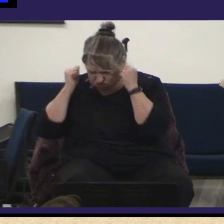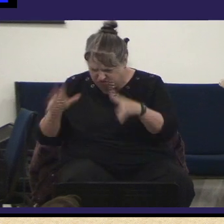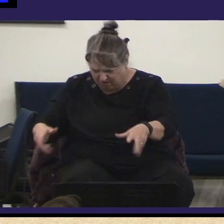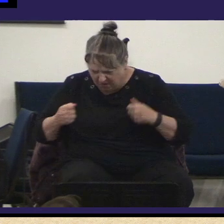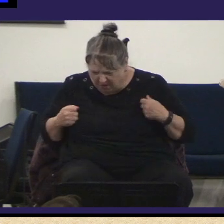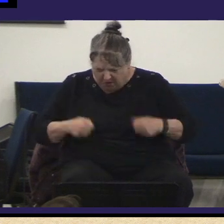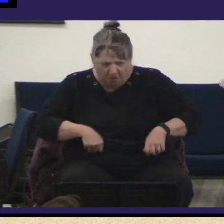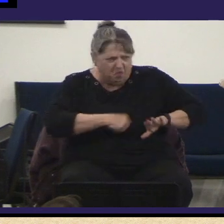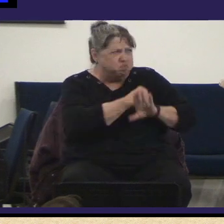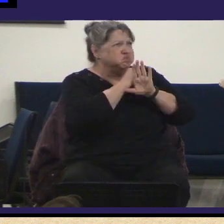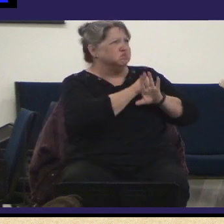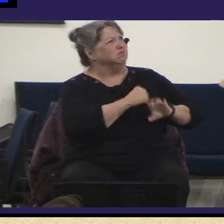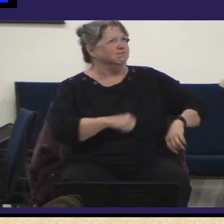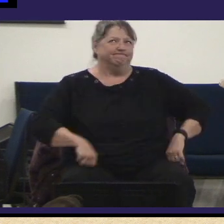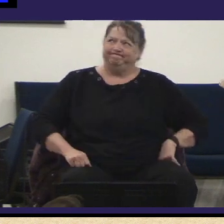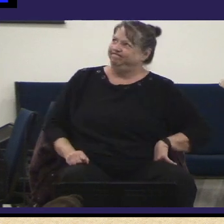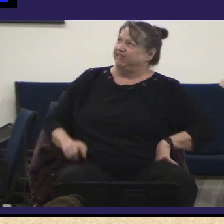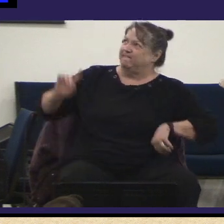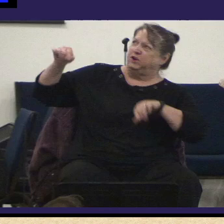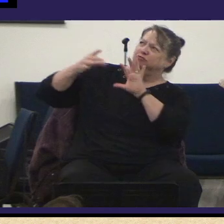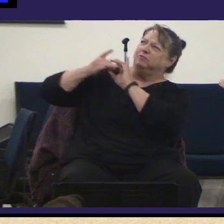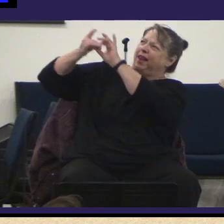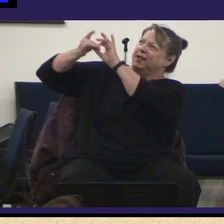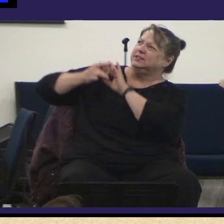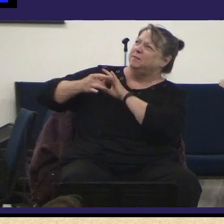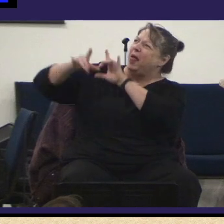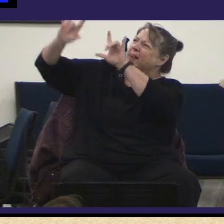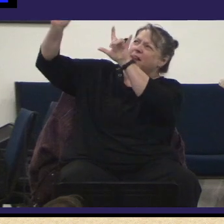And then from here on, Paul